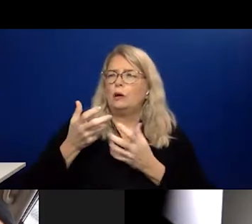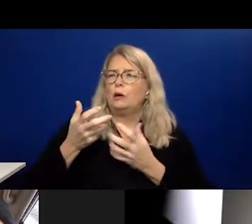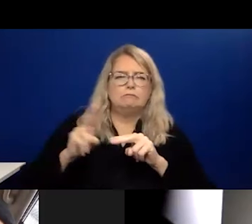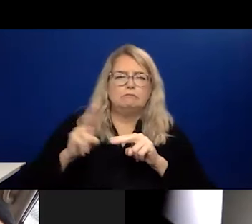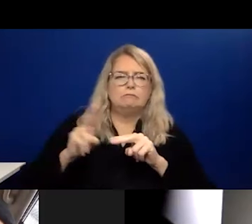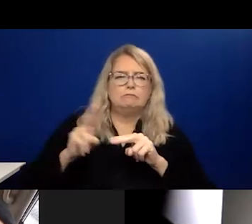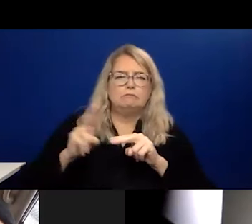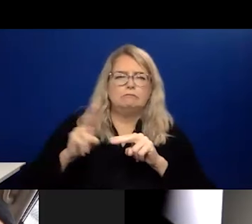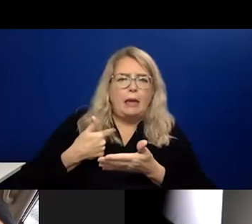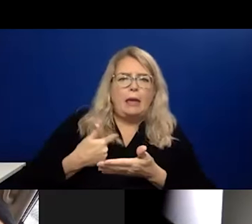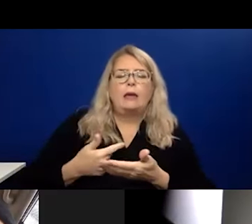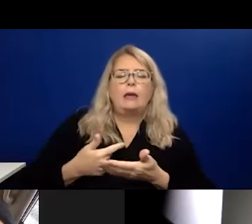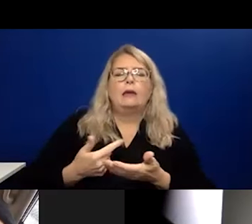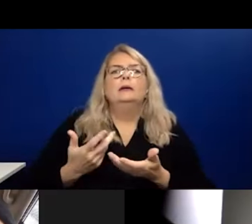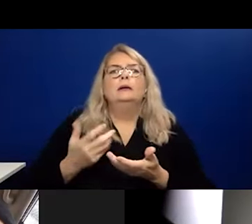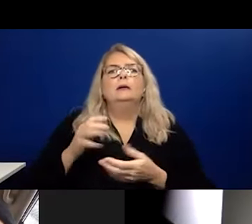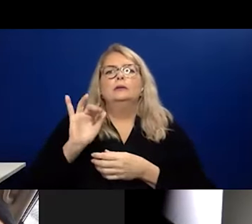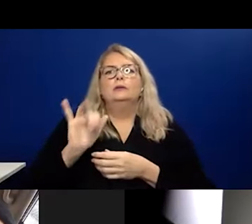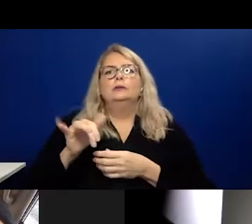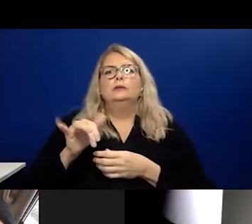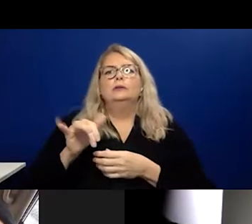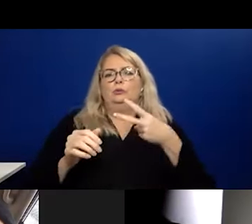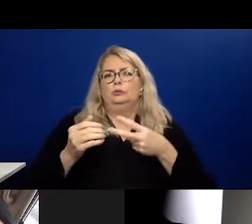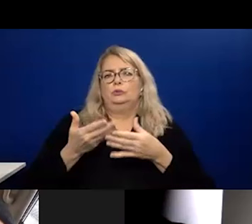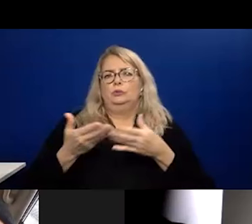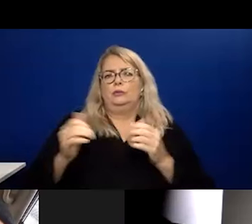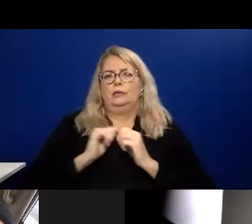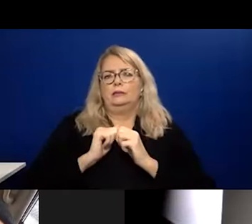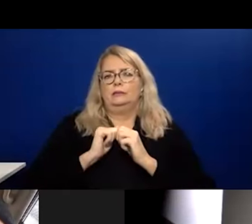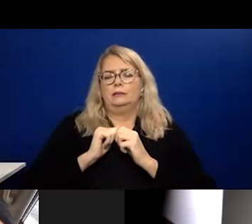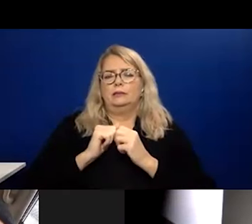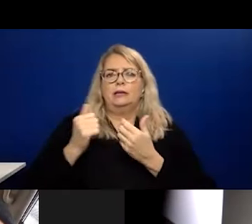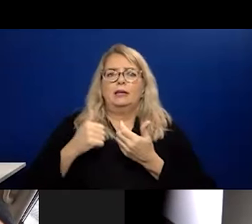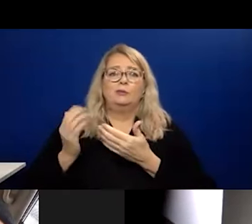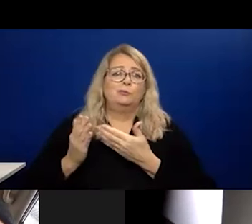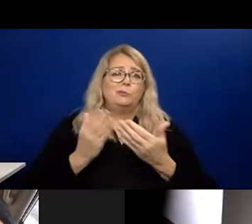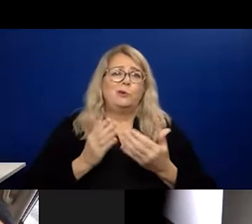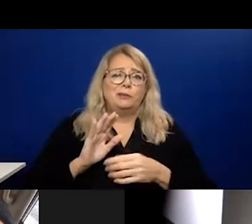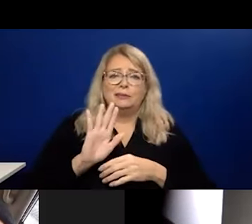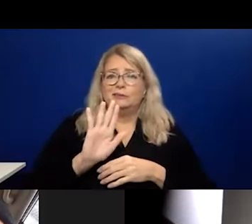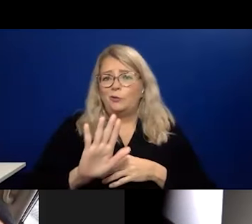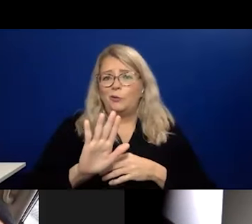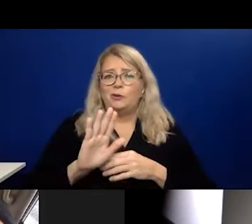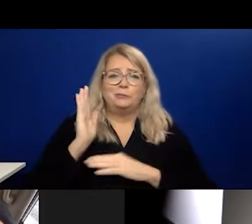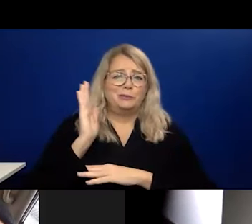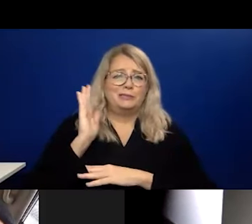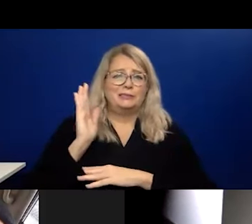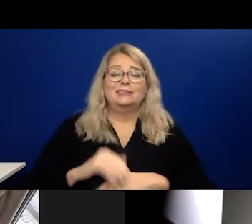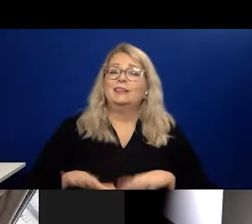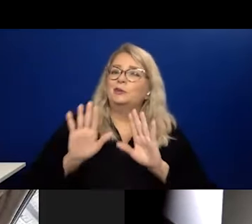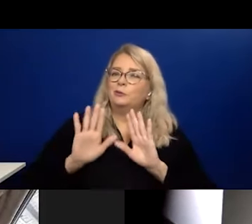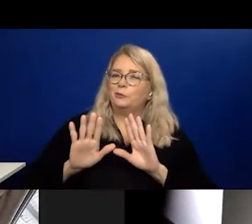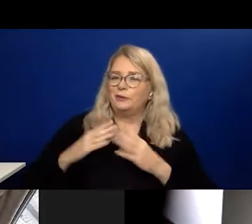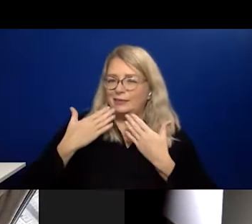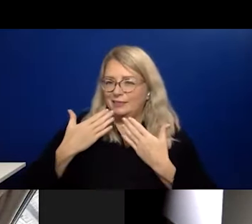that's sort of those two things together kind of brought me to your presentation. Right. Thank you so much,